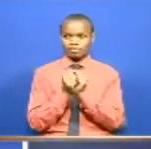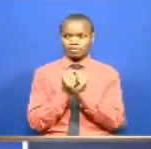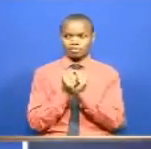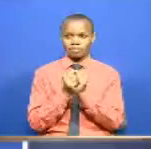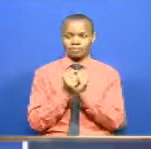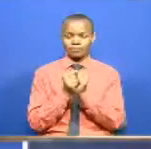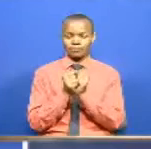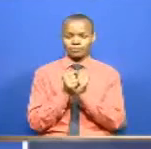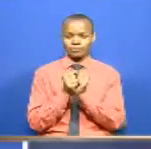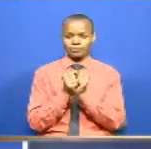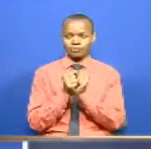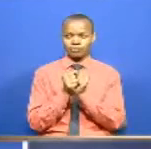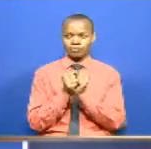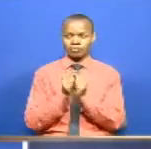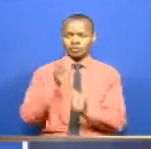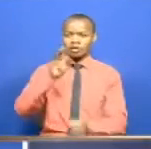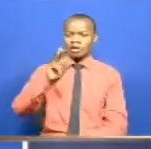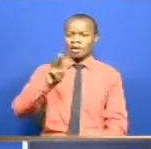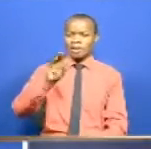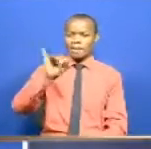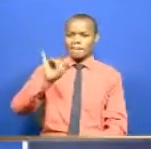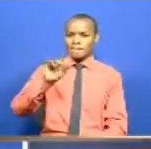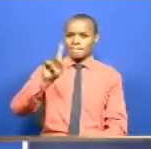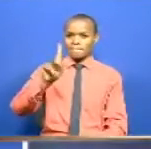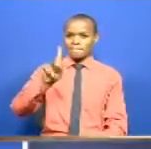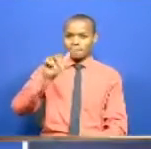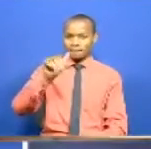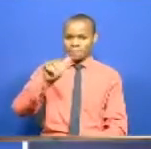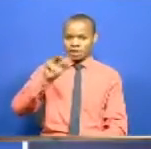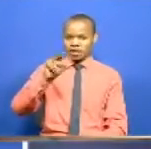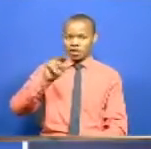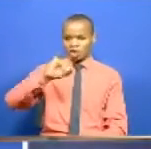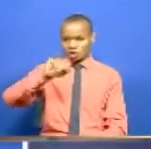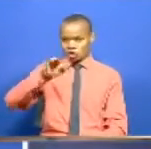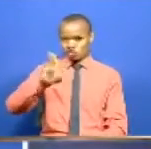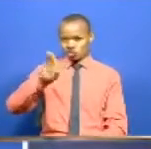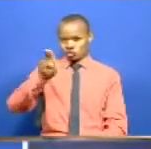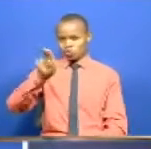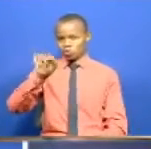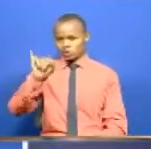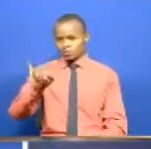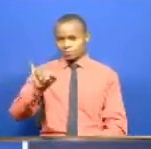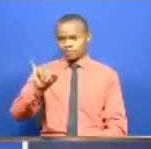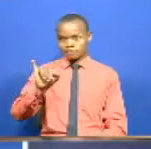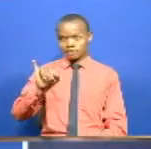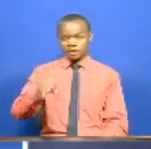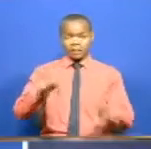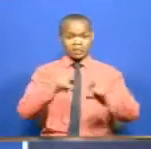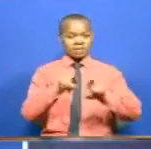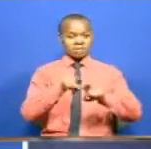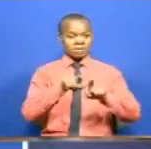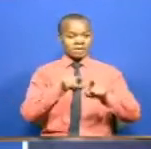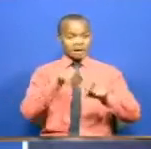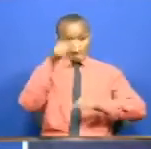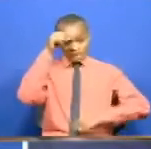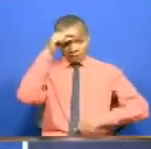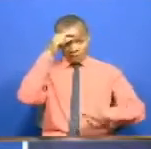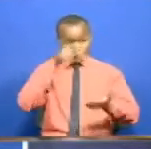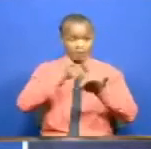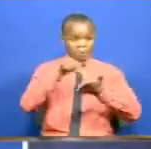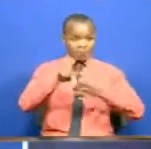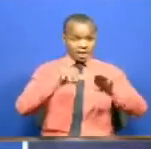na Mikanjuni kule Mtwapa. Mikanjuni si la Mazrui, lakini hata hapo pamenunuliwa na serikali na wakazi